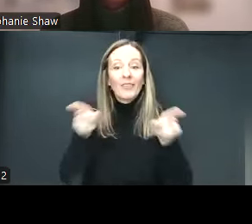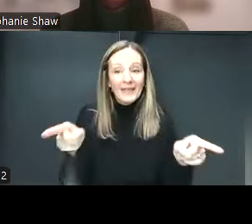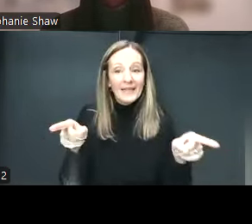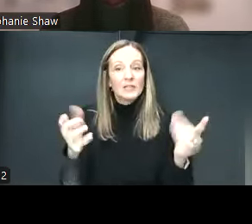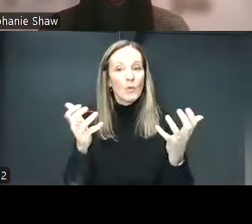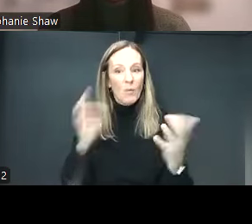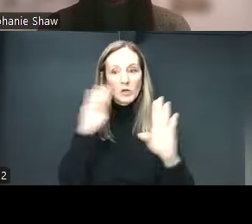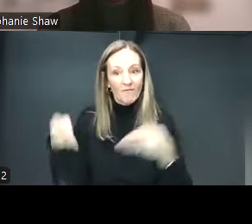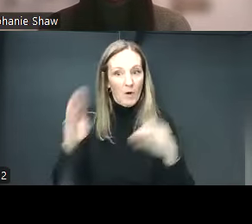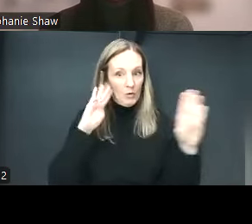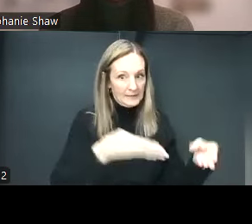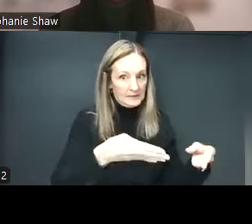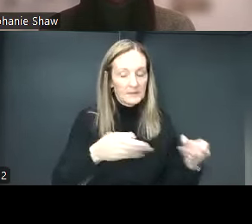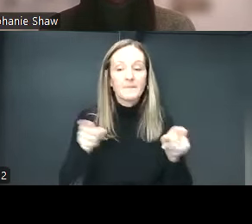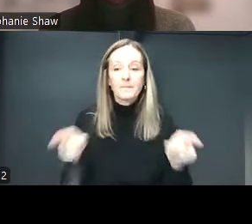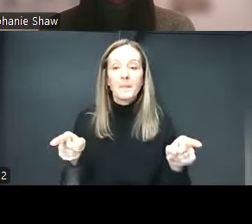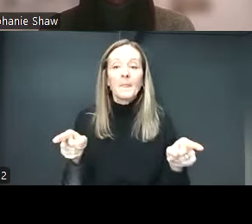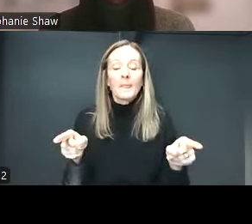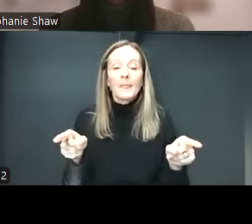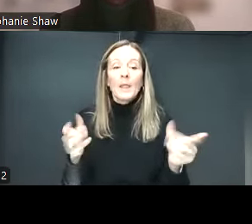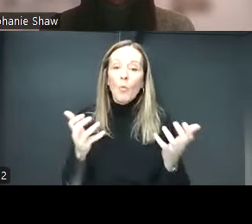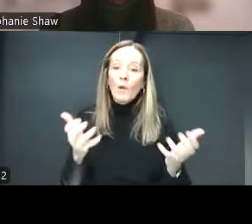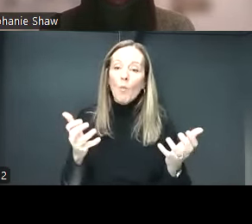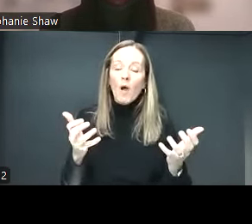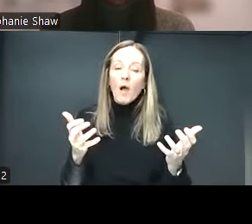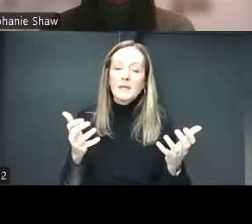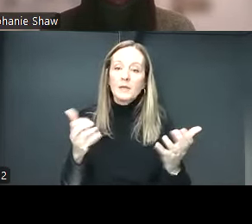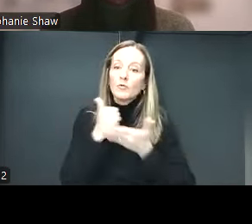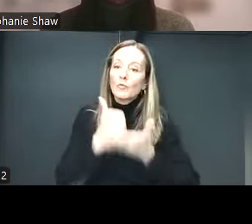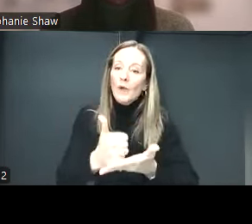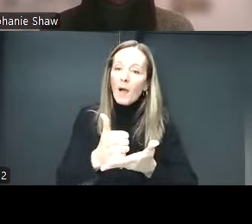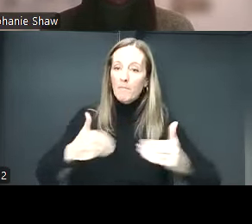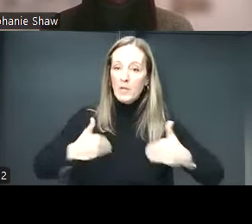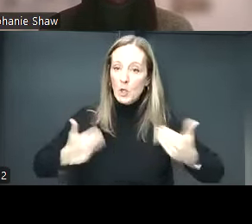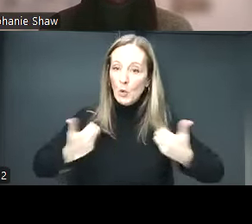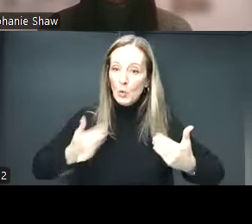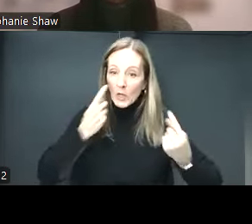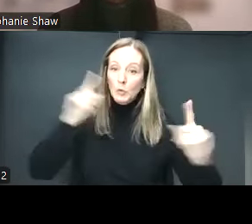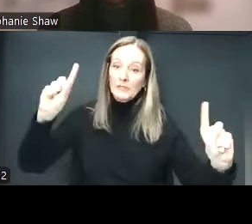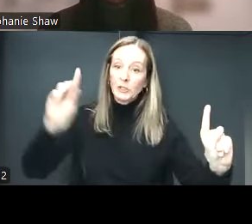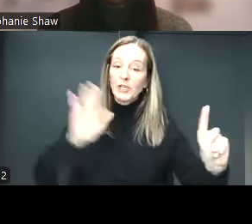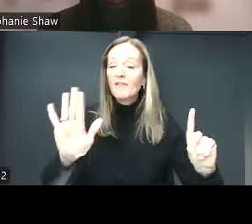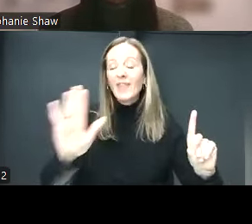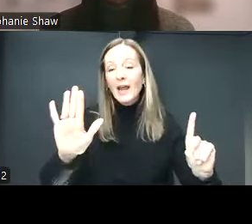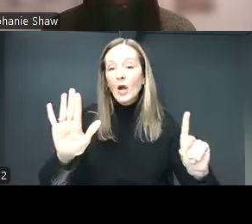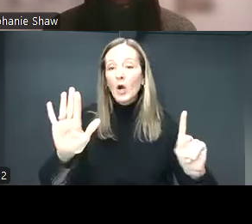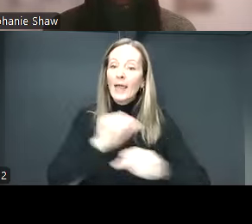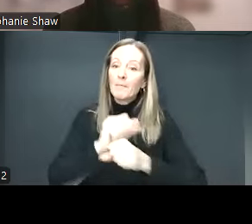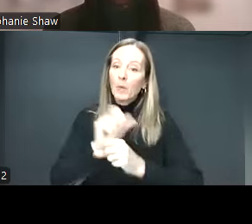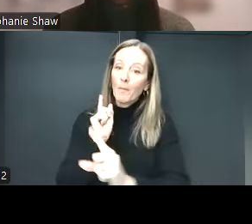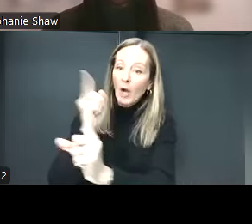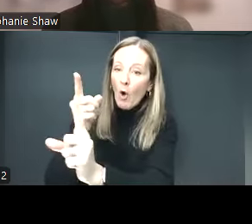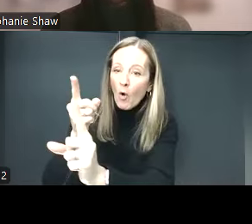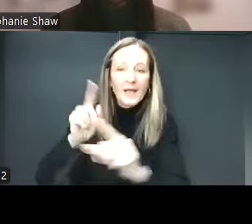focus on. We wanted to help youth achieve their employment goals, but we wanted to first see, well, what are